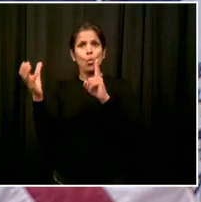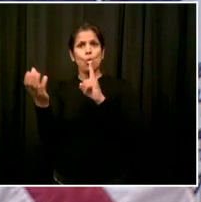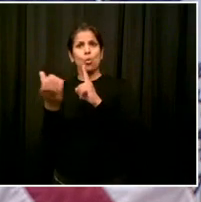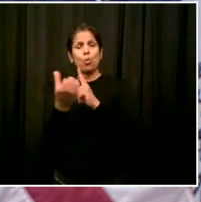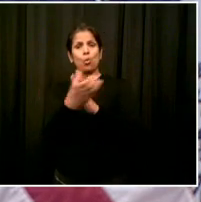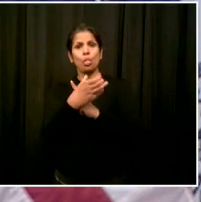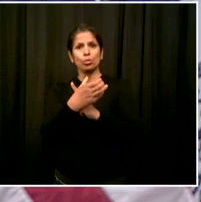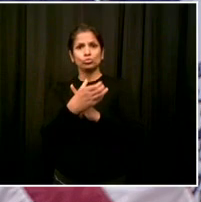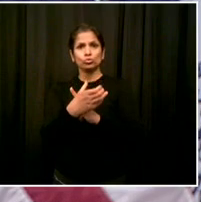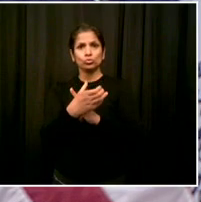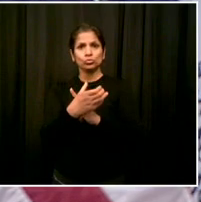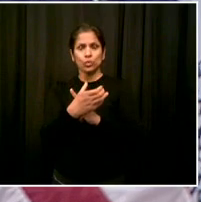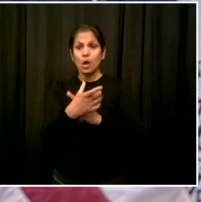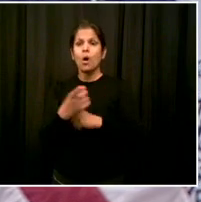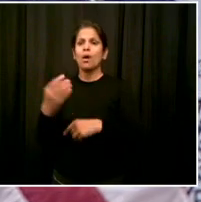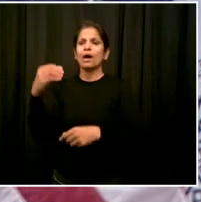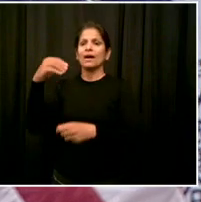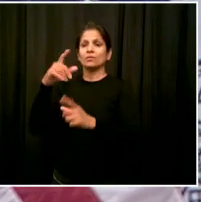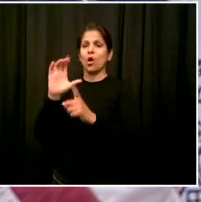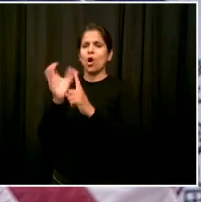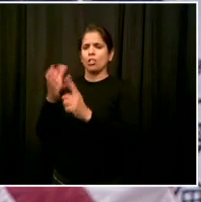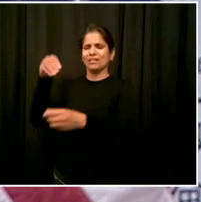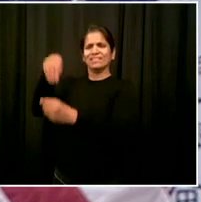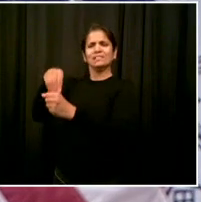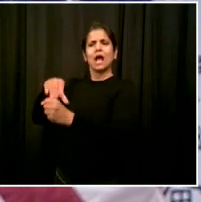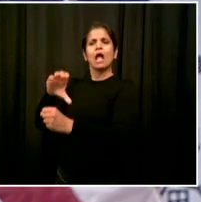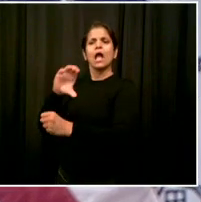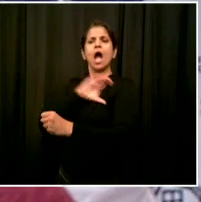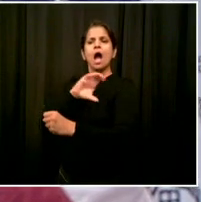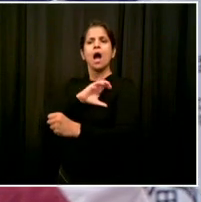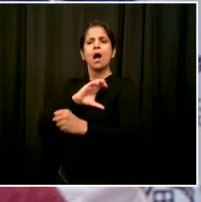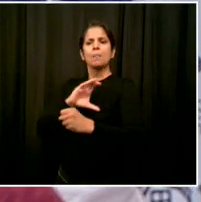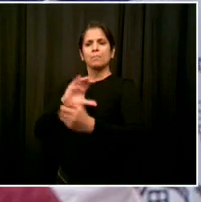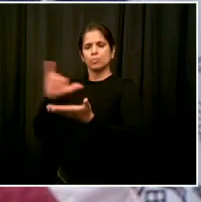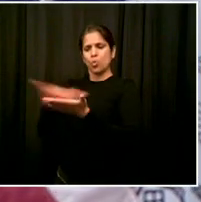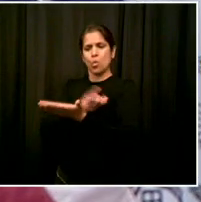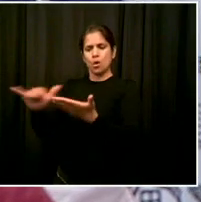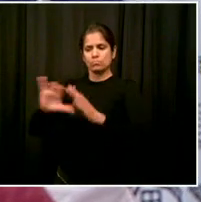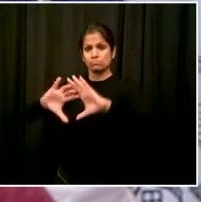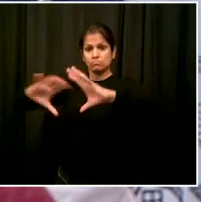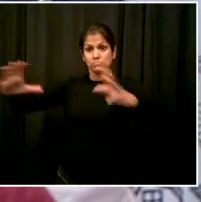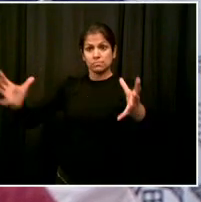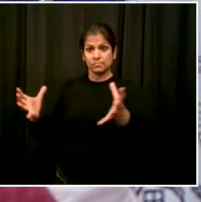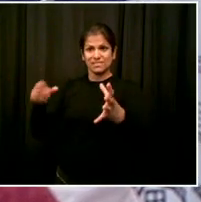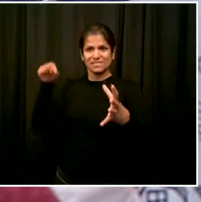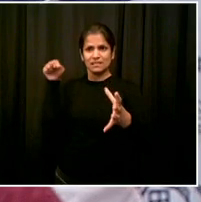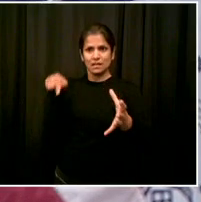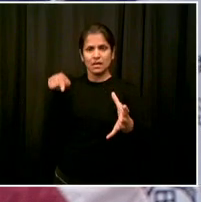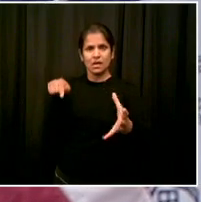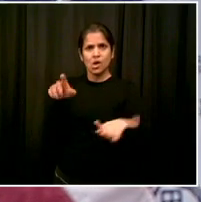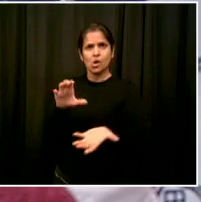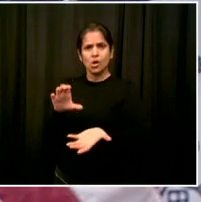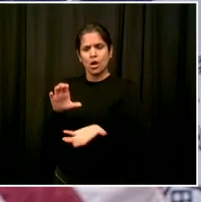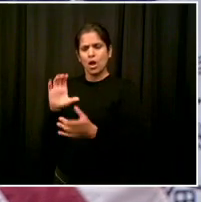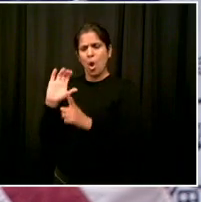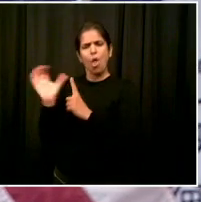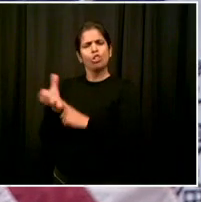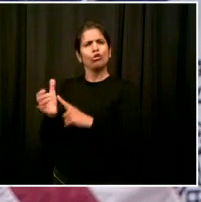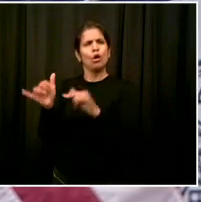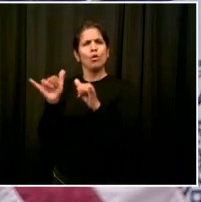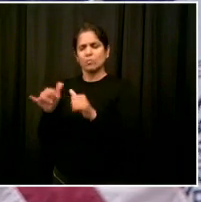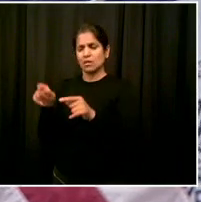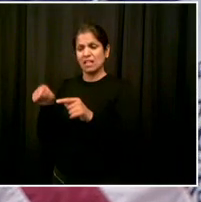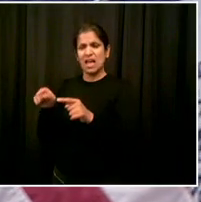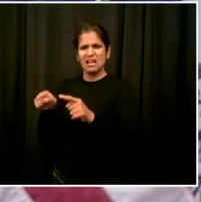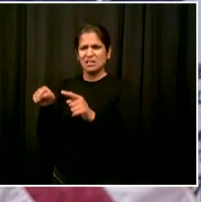for reforming that agency. Historically, we have examples of senior officers